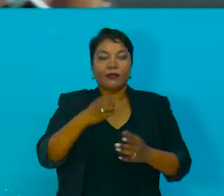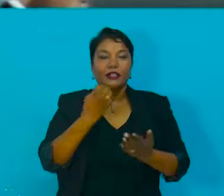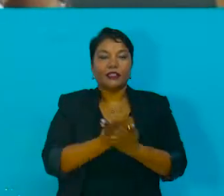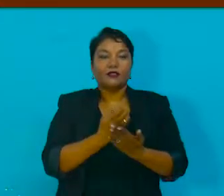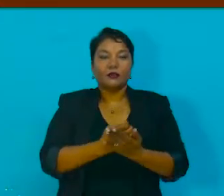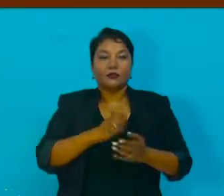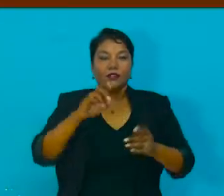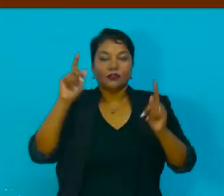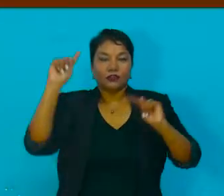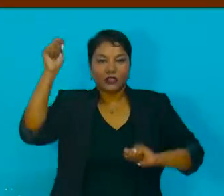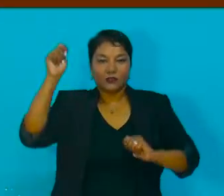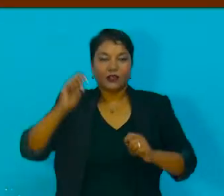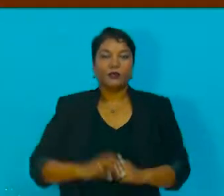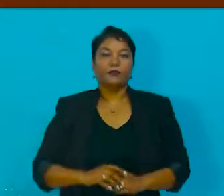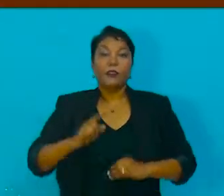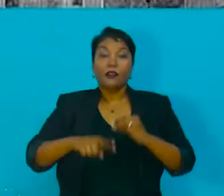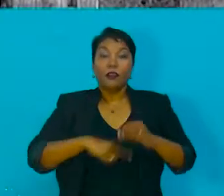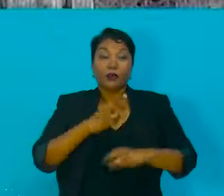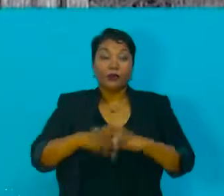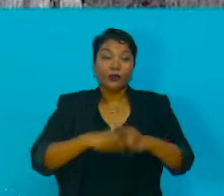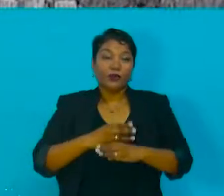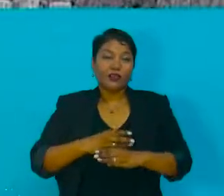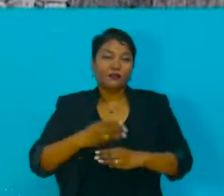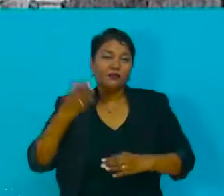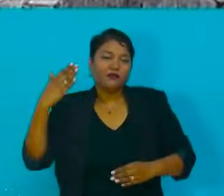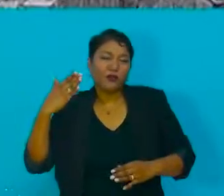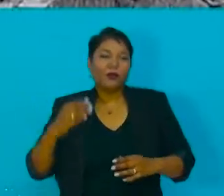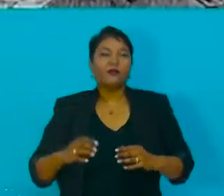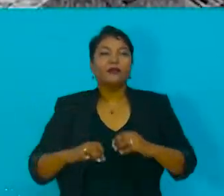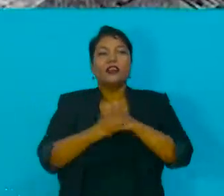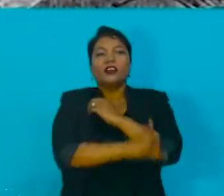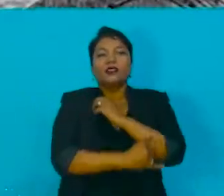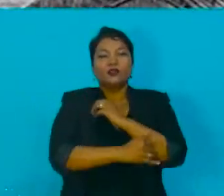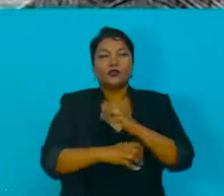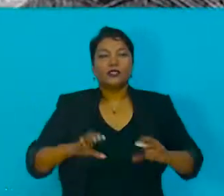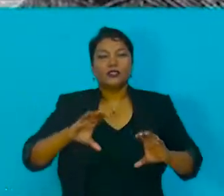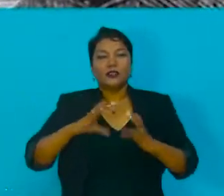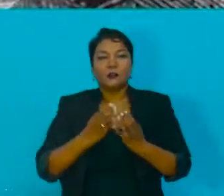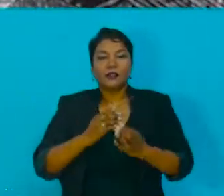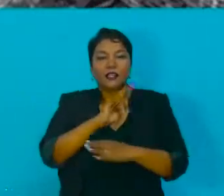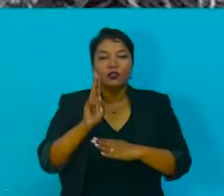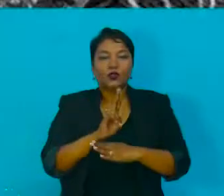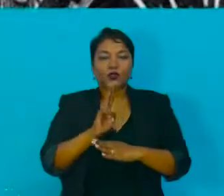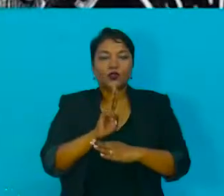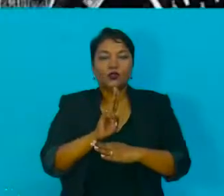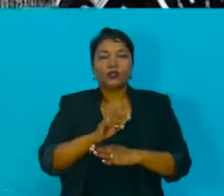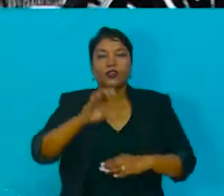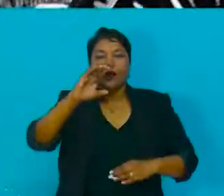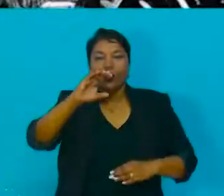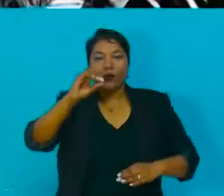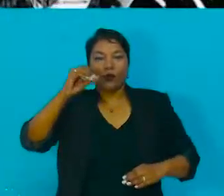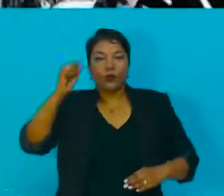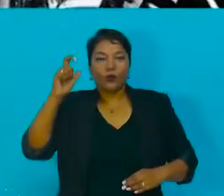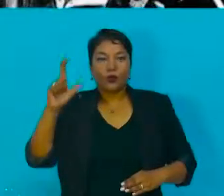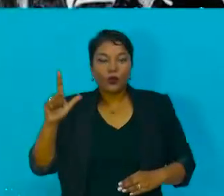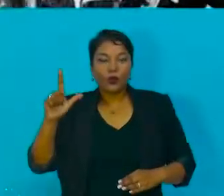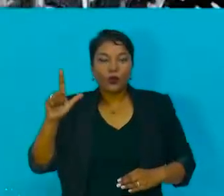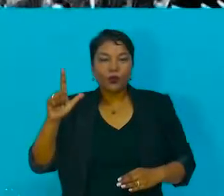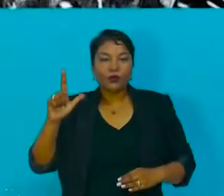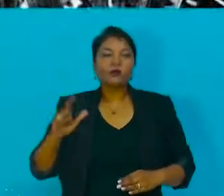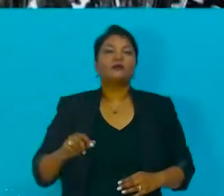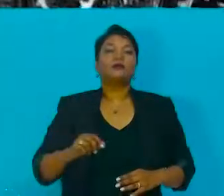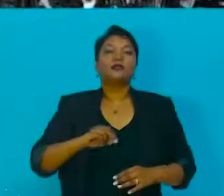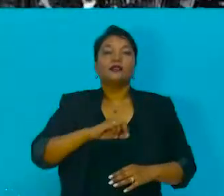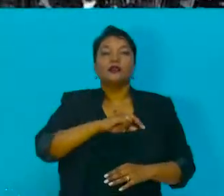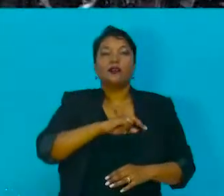of such technologies. The globe has traditionally used fossil as energies since the Industrial Revolution. Examples of